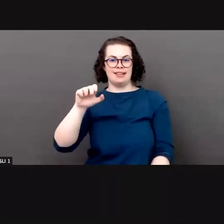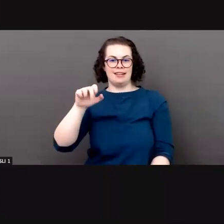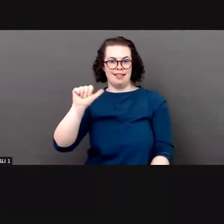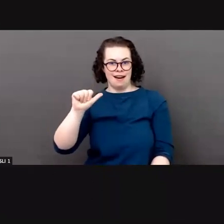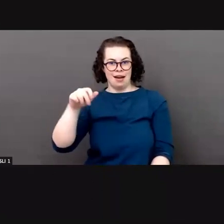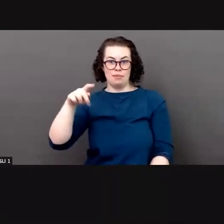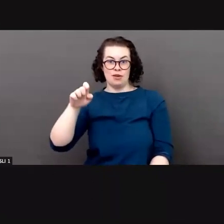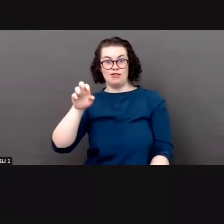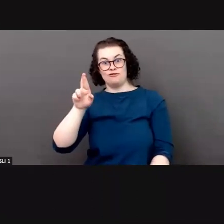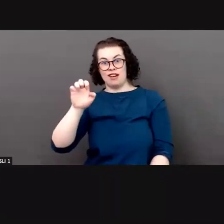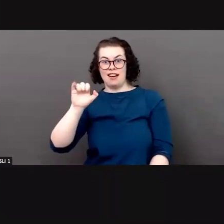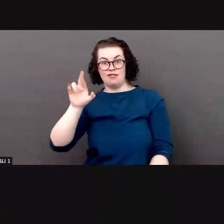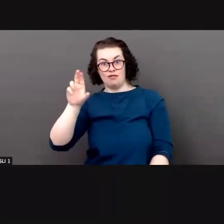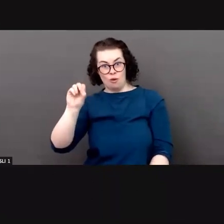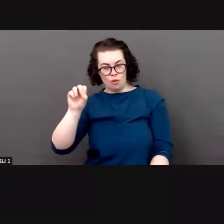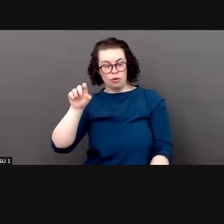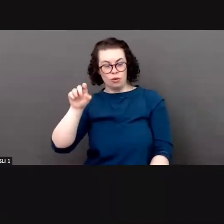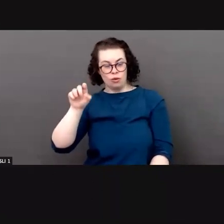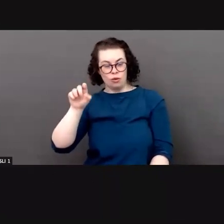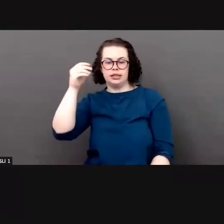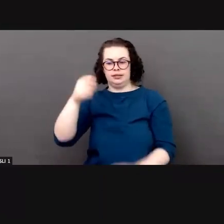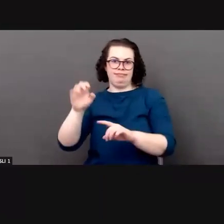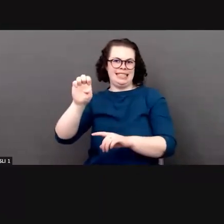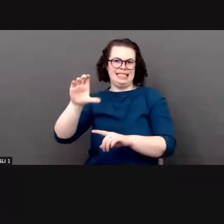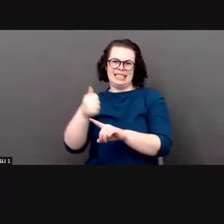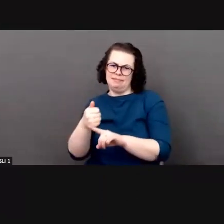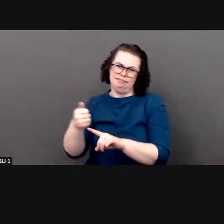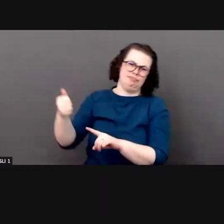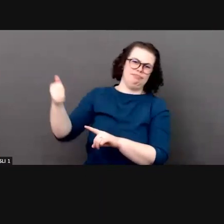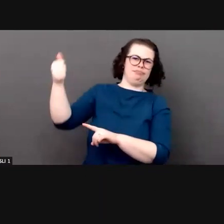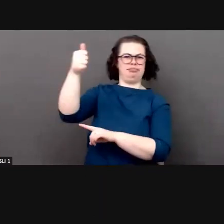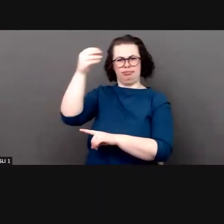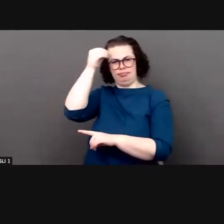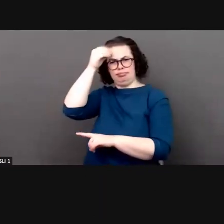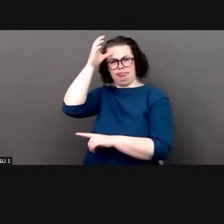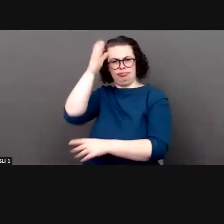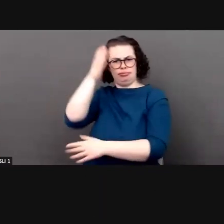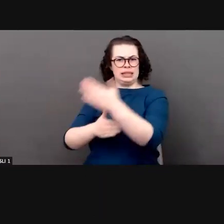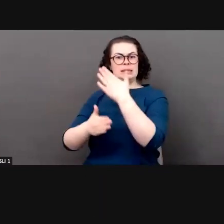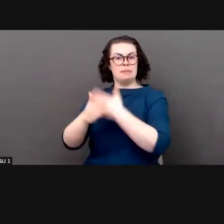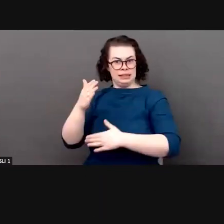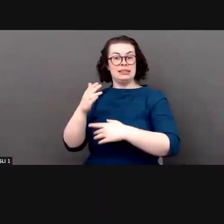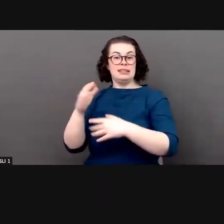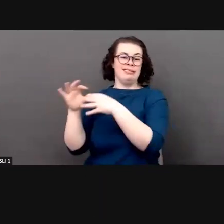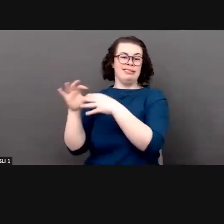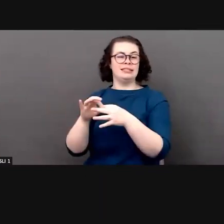Porrero is a senior expert in disability and inclusion at the Directorate and DG Employment, Social Affairs and Inclusion at the European